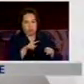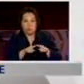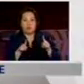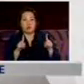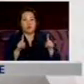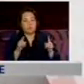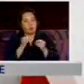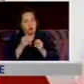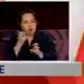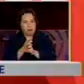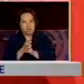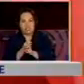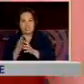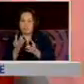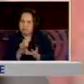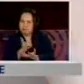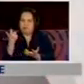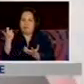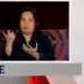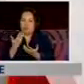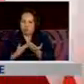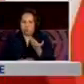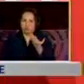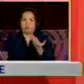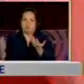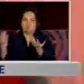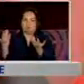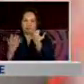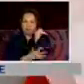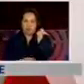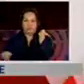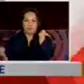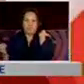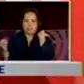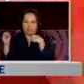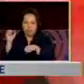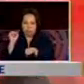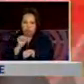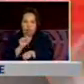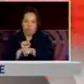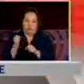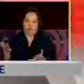joblessness, and to impeach poverty. Thank you, Mr. President. The Honorable Senator.